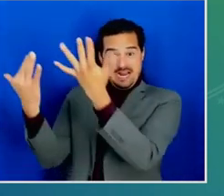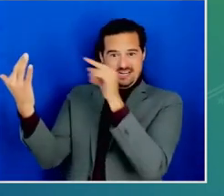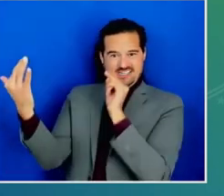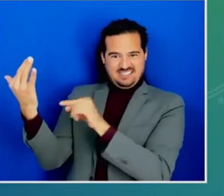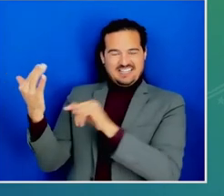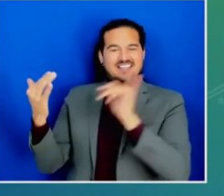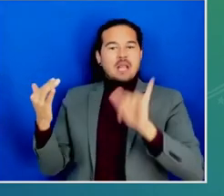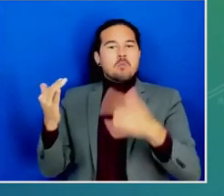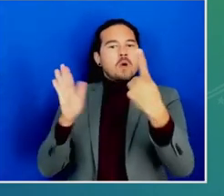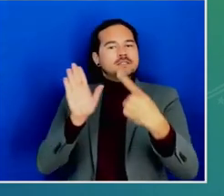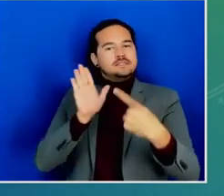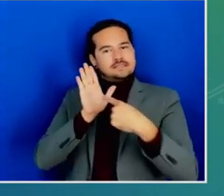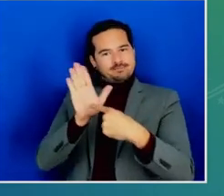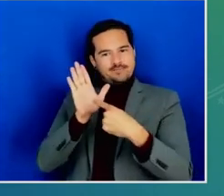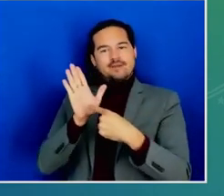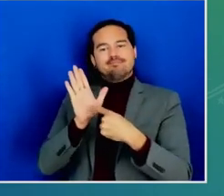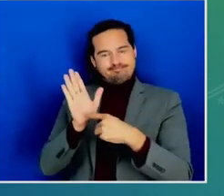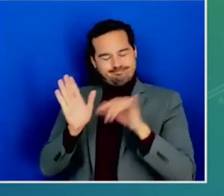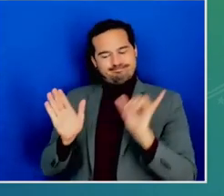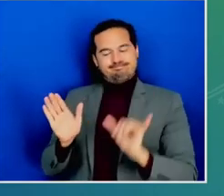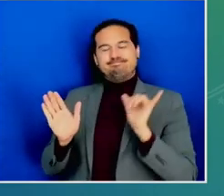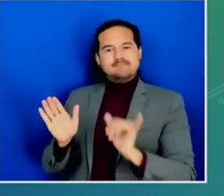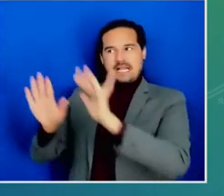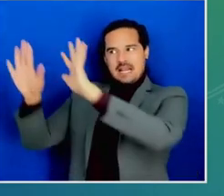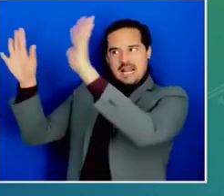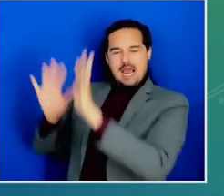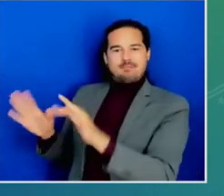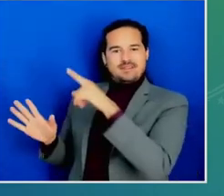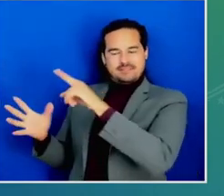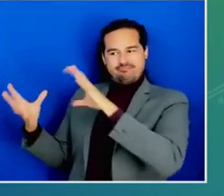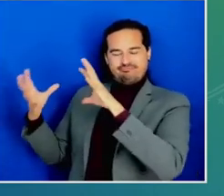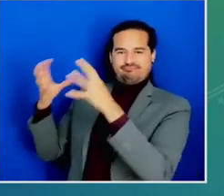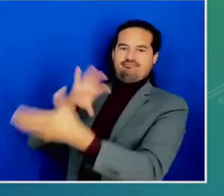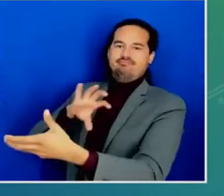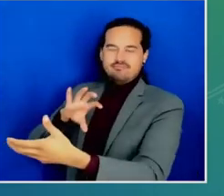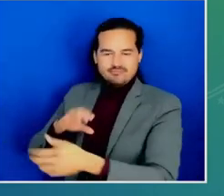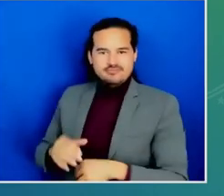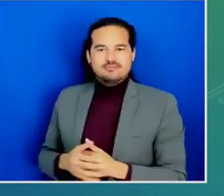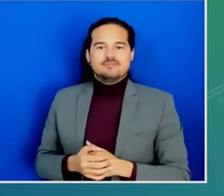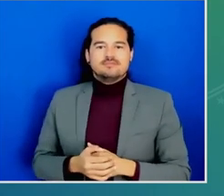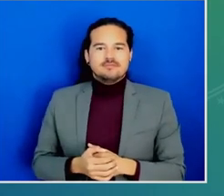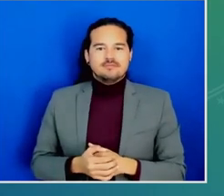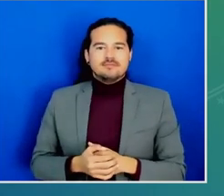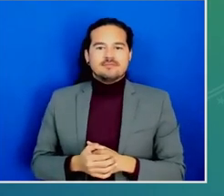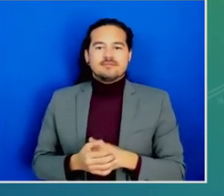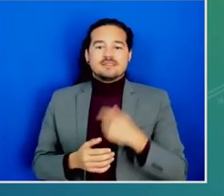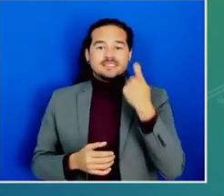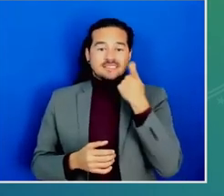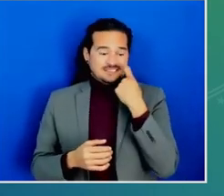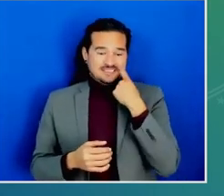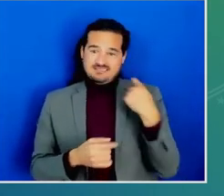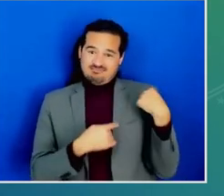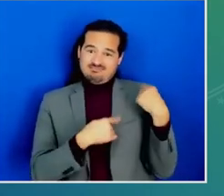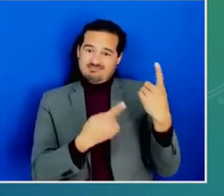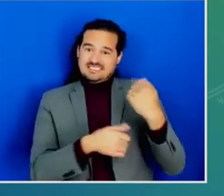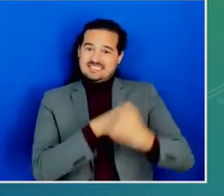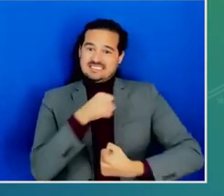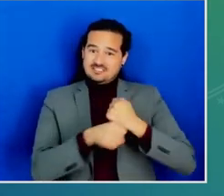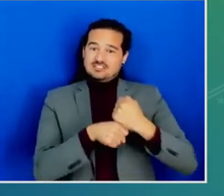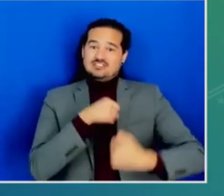symptom of our growing climate crisis. In recent years, families across the Midwest have